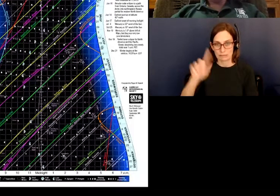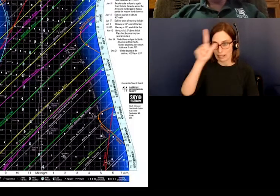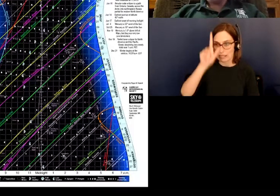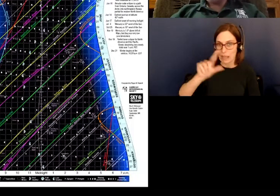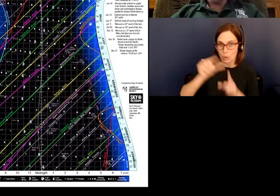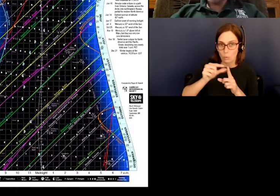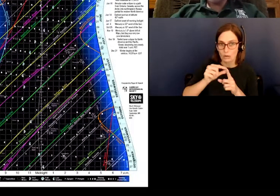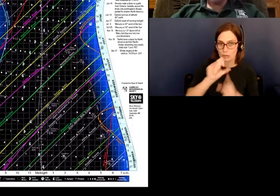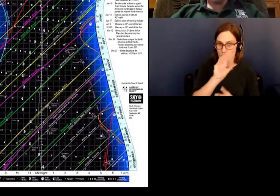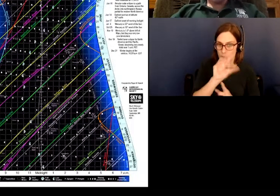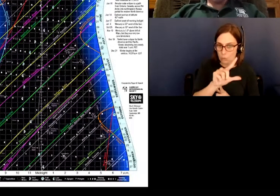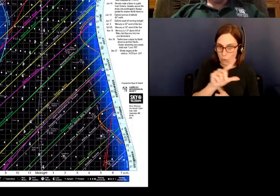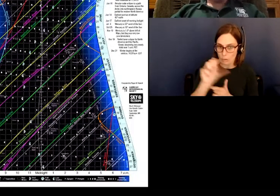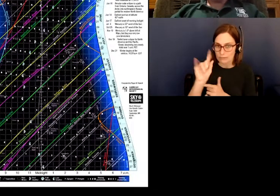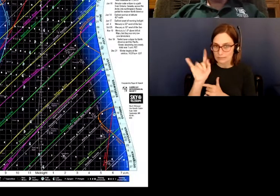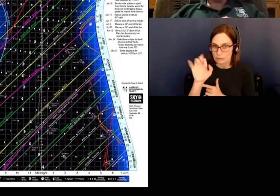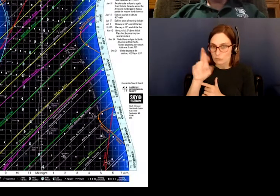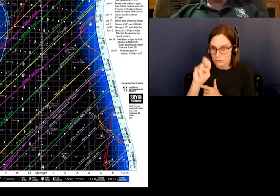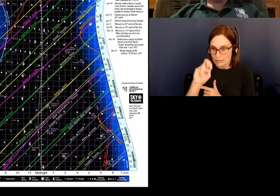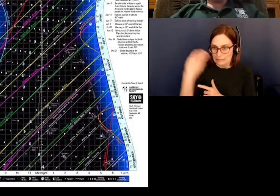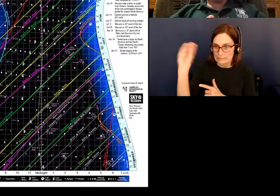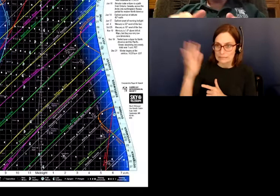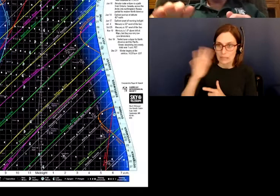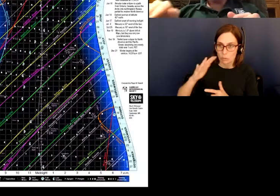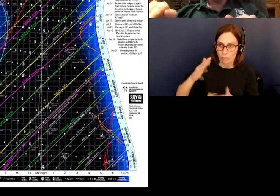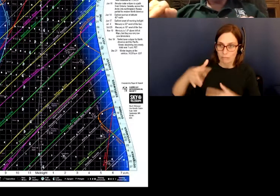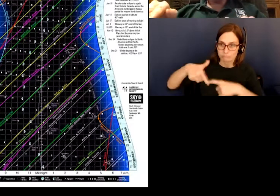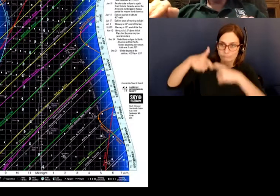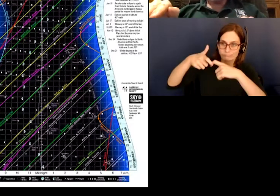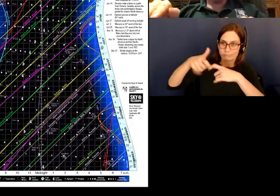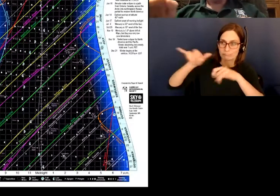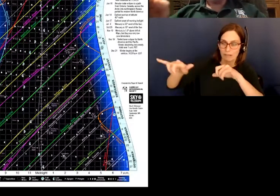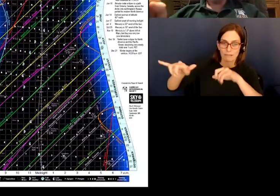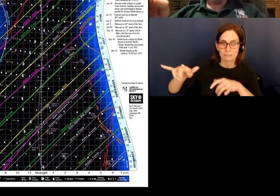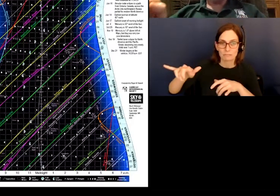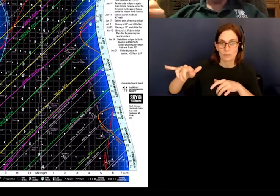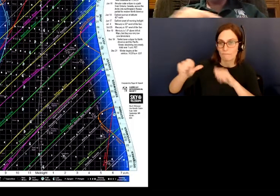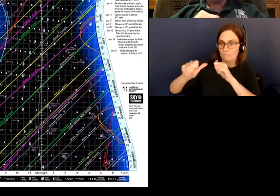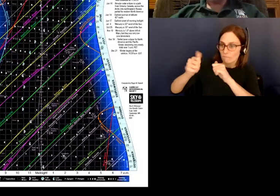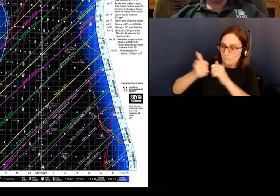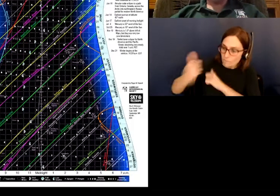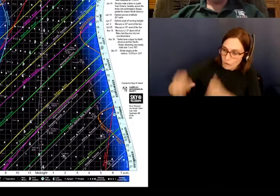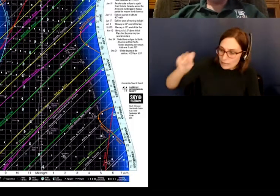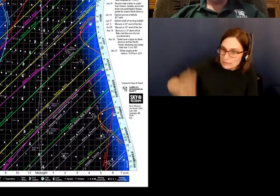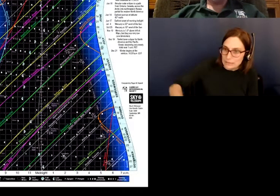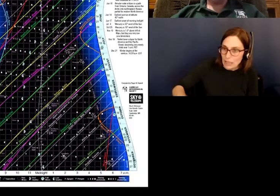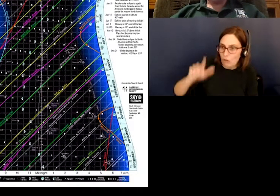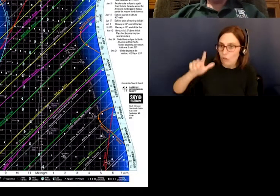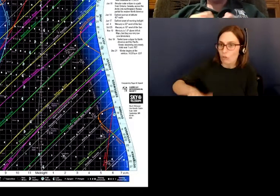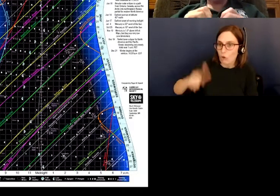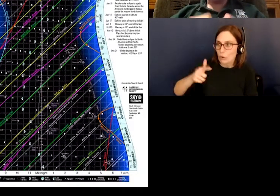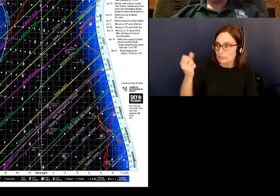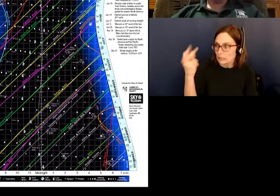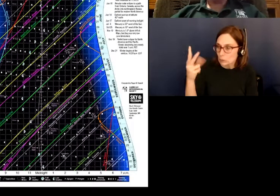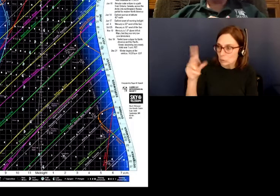sistere, for the sun to stand still. The sun sets the furthest south and is the lowest at noon on December 31st.